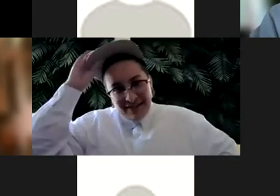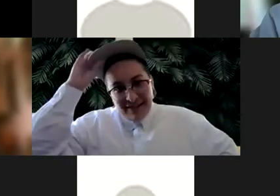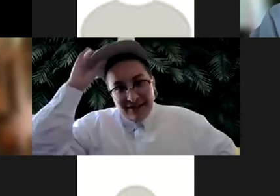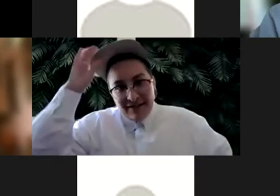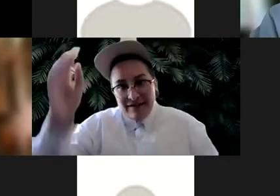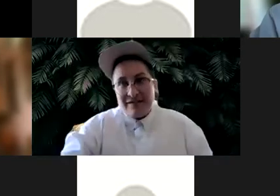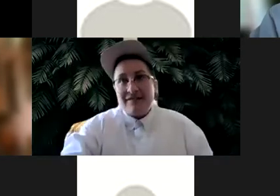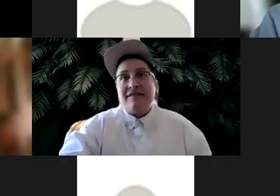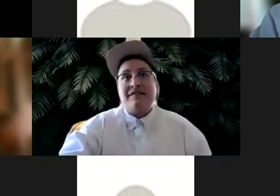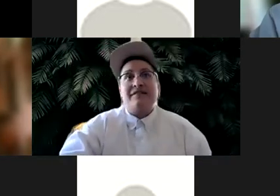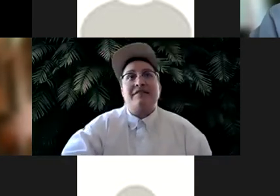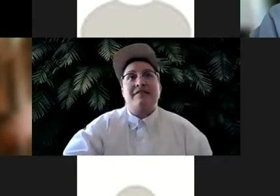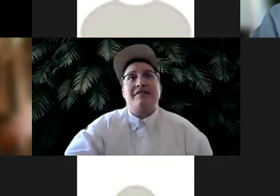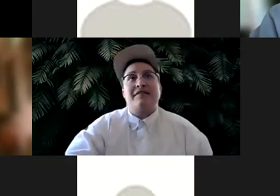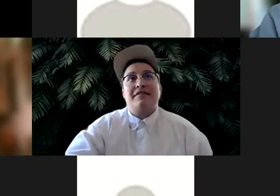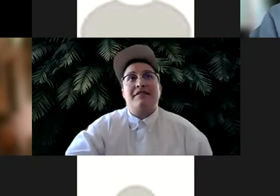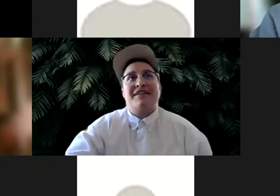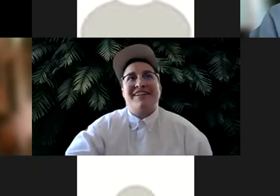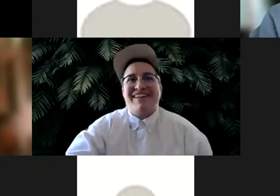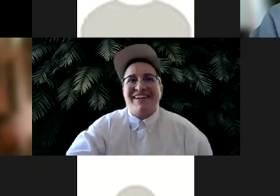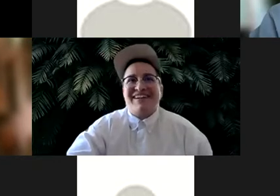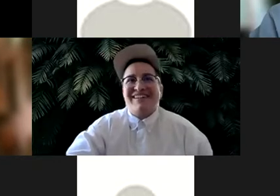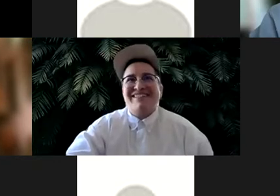And that's part of the territory, right?